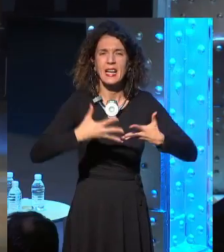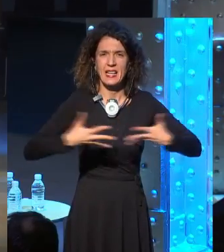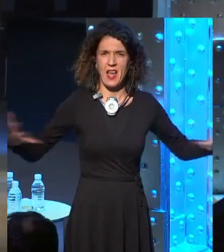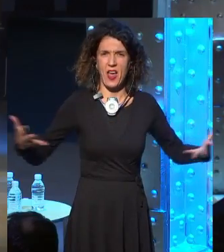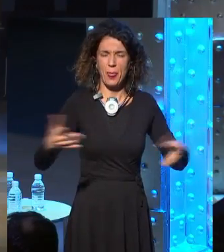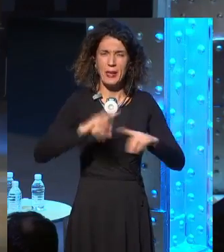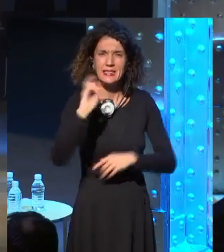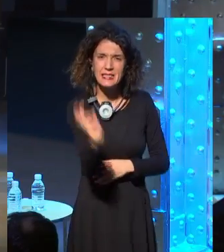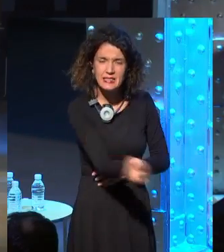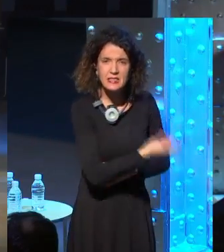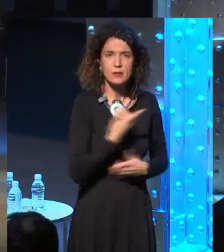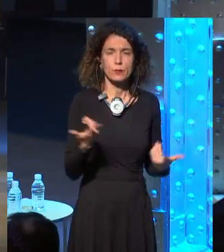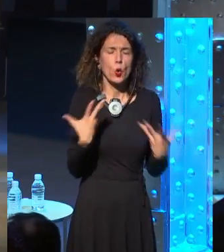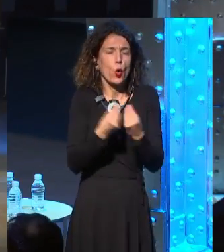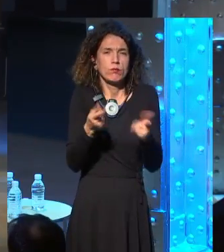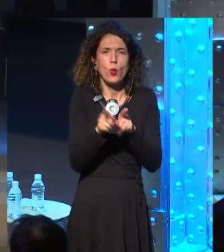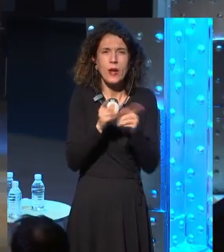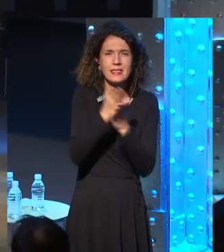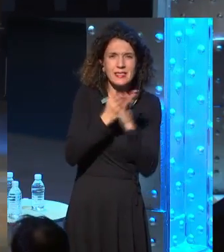multifaceted internal landscape,